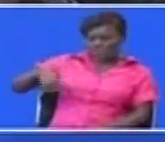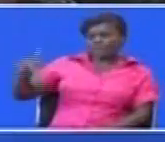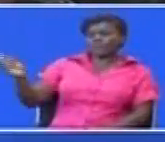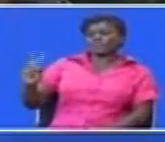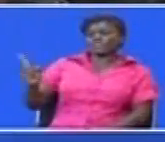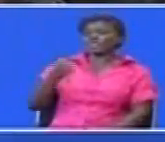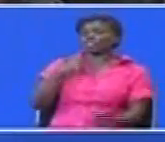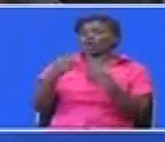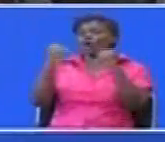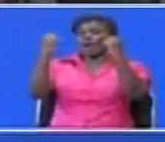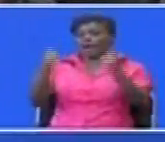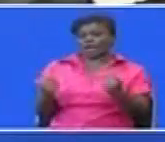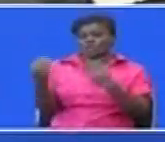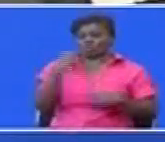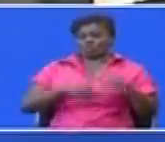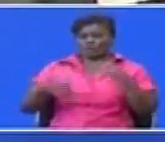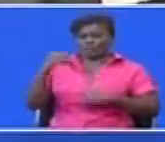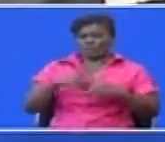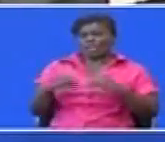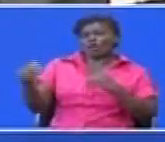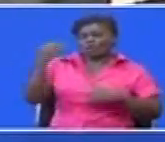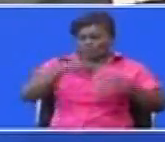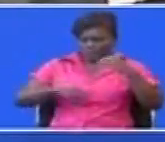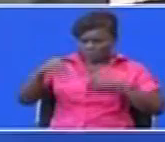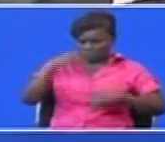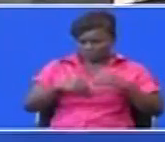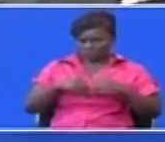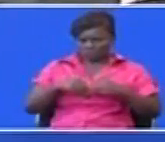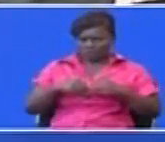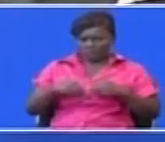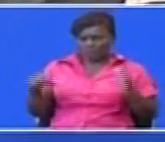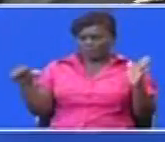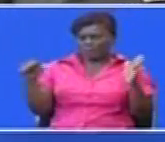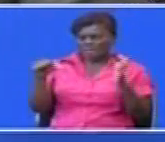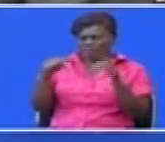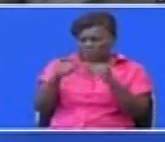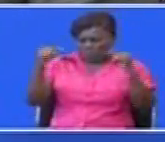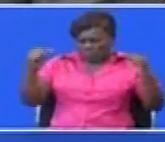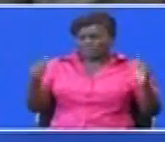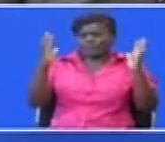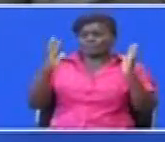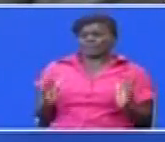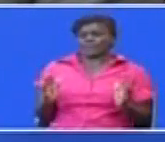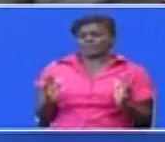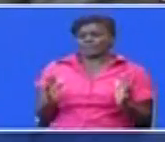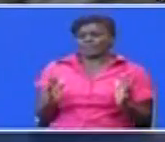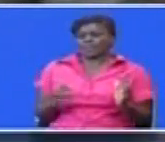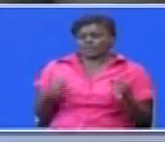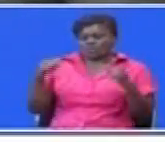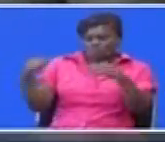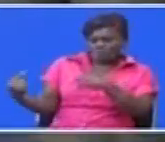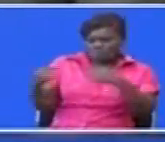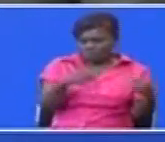was talking tough on corruption and the corrupt. Corruption is our great enemy. We need to fight